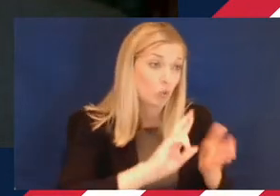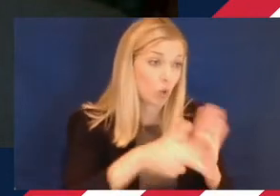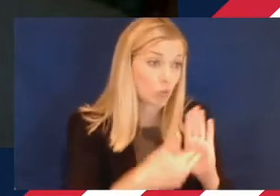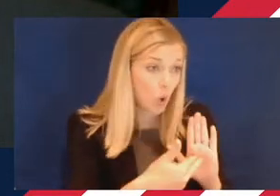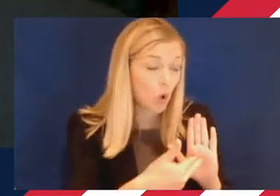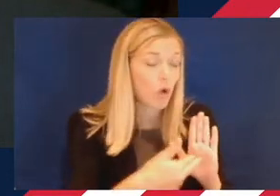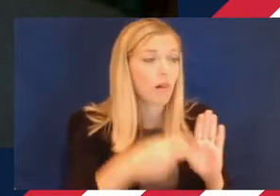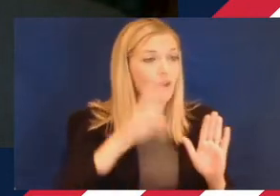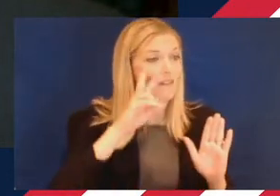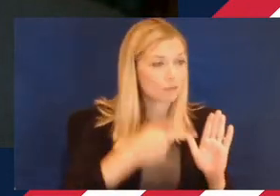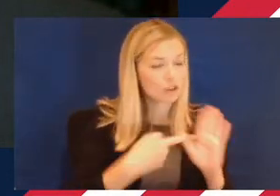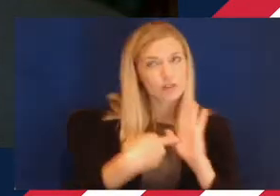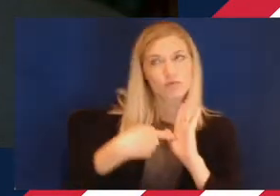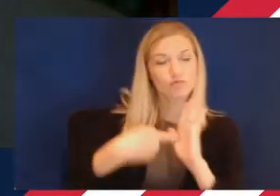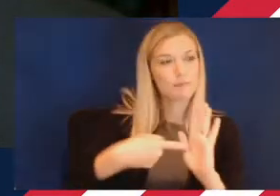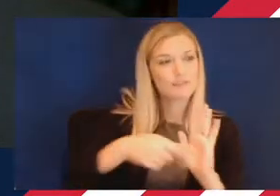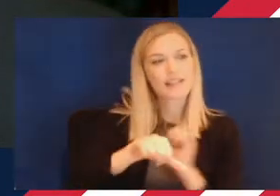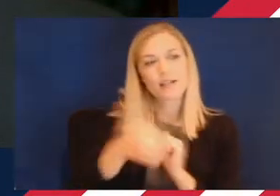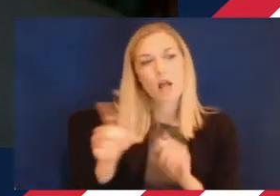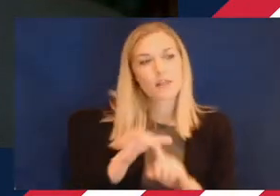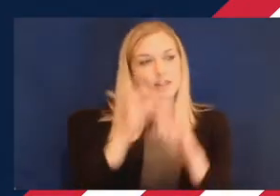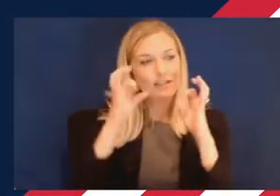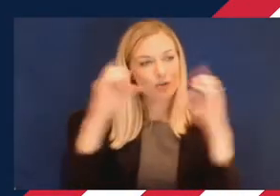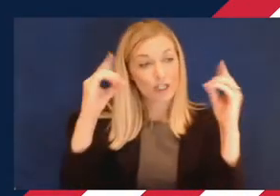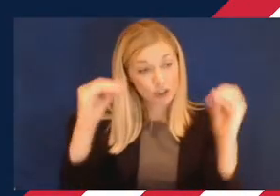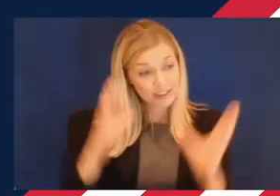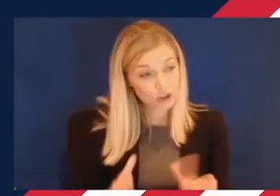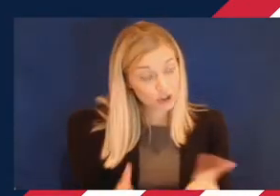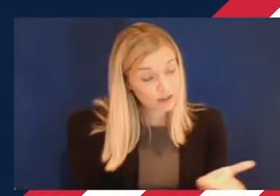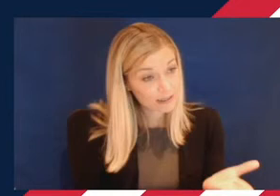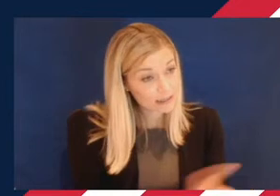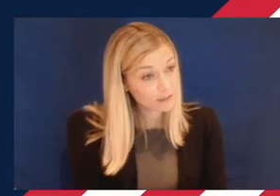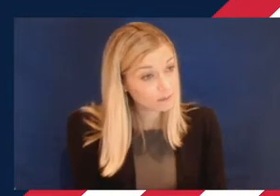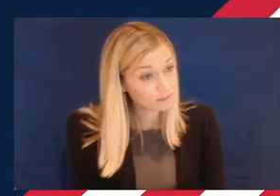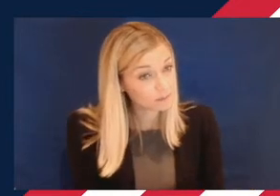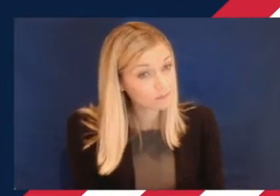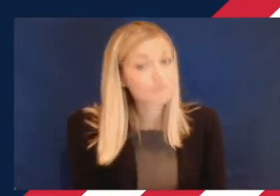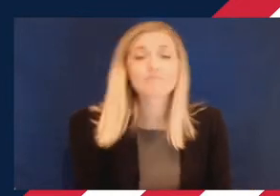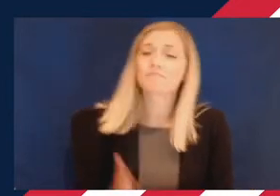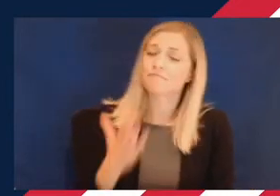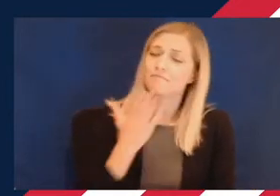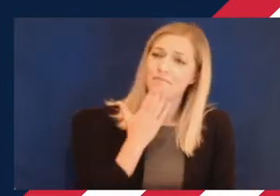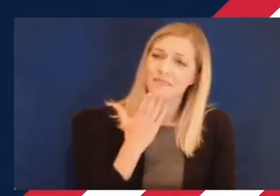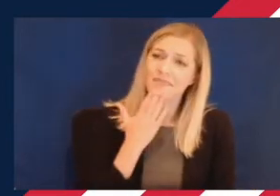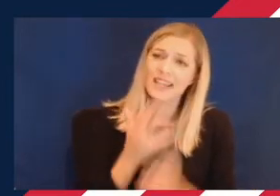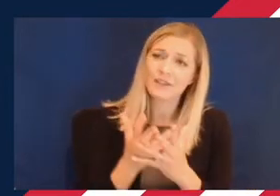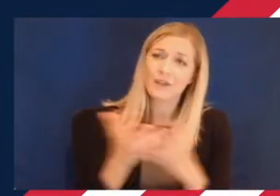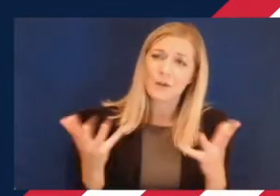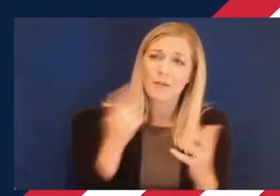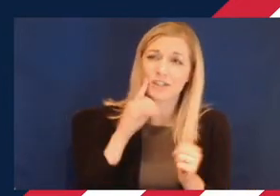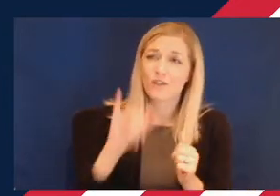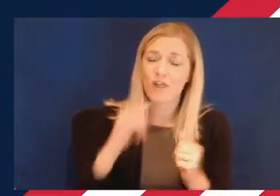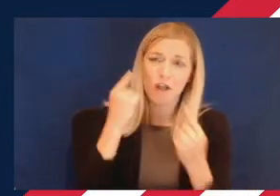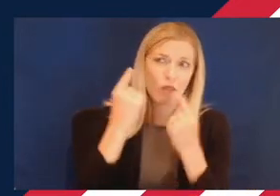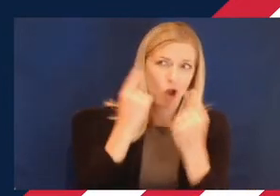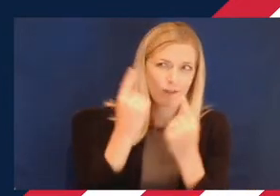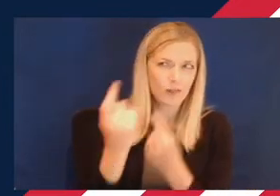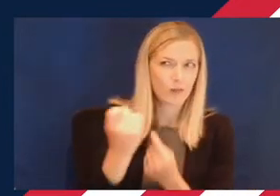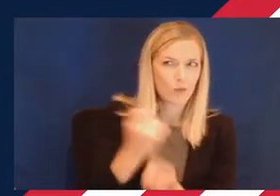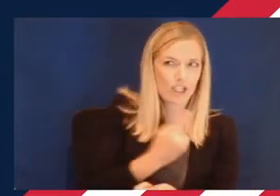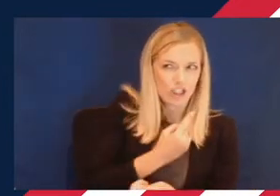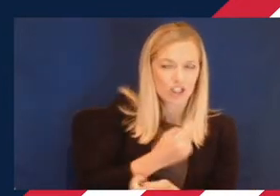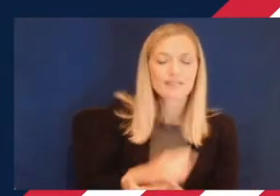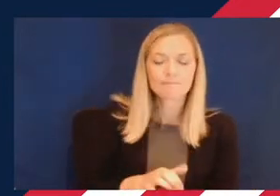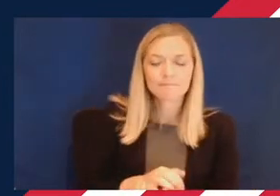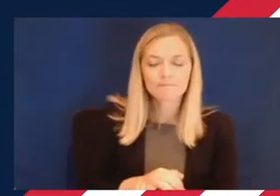representing other special education teachers? Thank you very much for that thoughtful question. I must